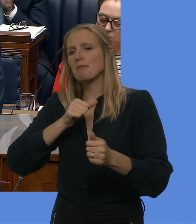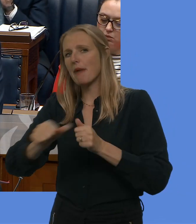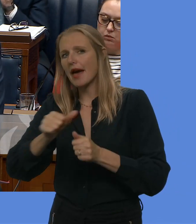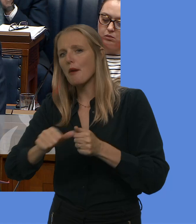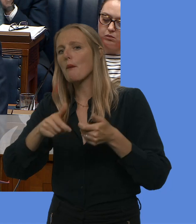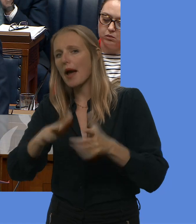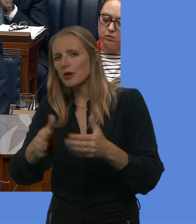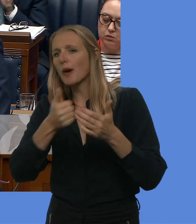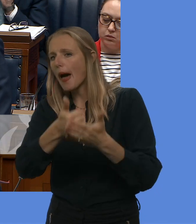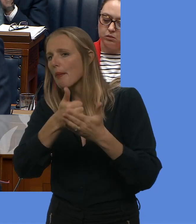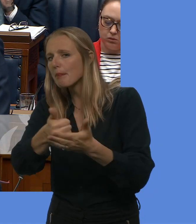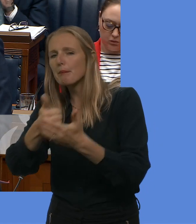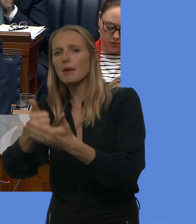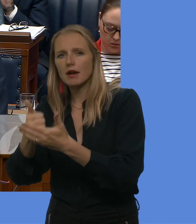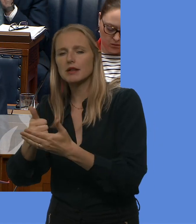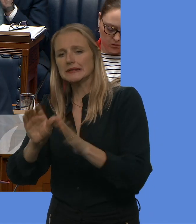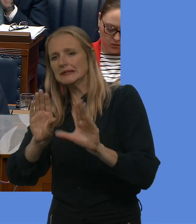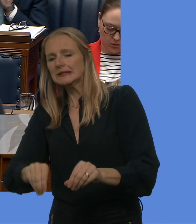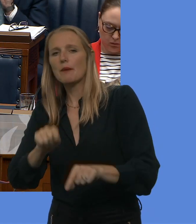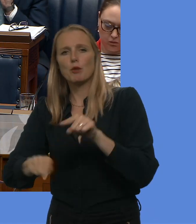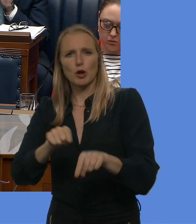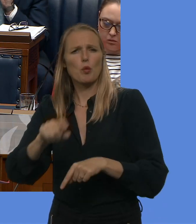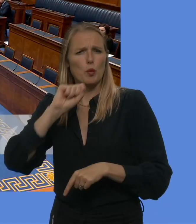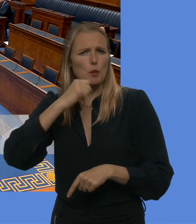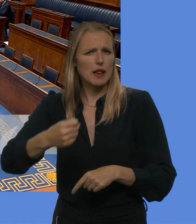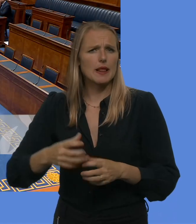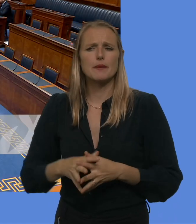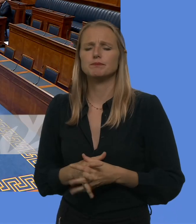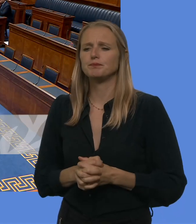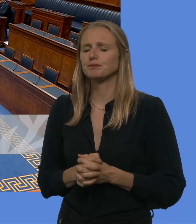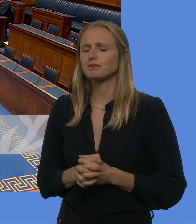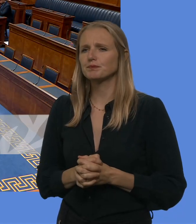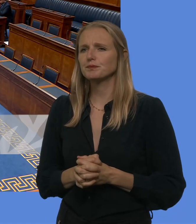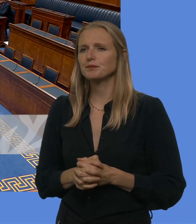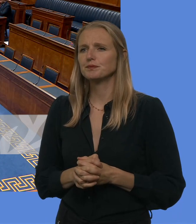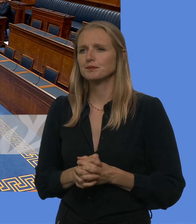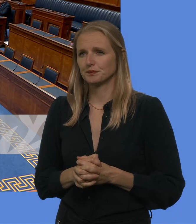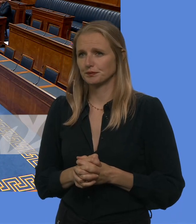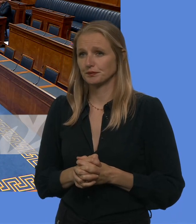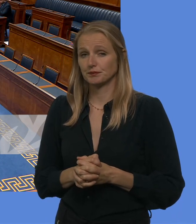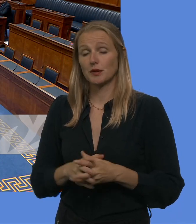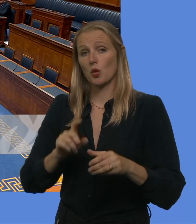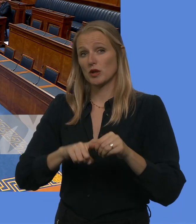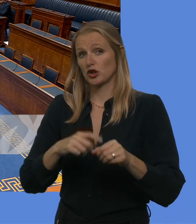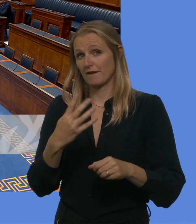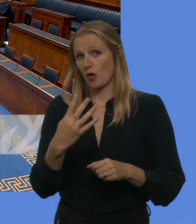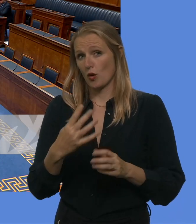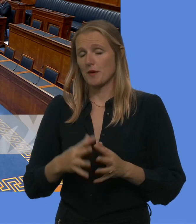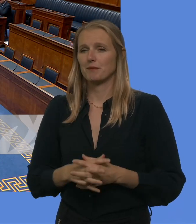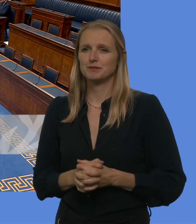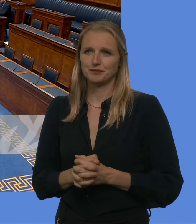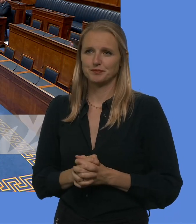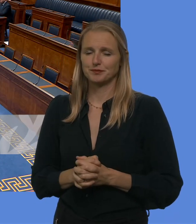through research to help inform how we address these issues. John Blair. Mr Speaker, question number 4.